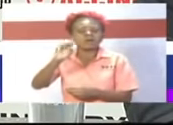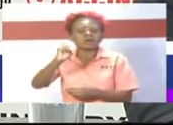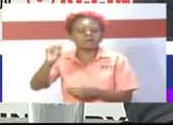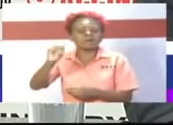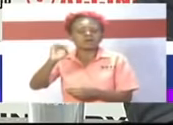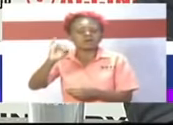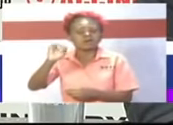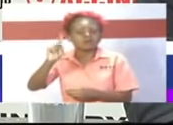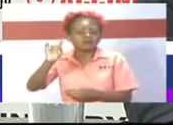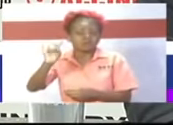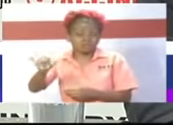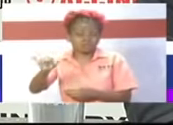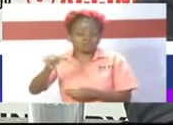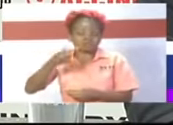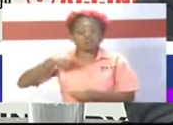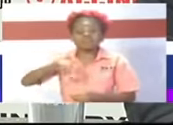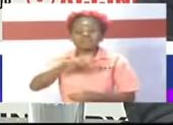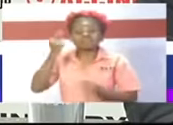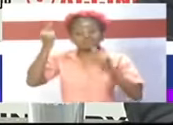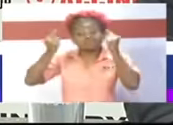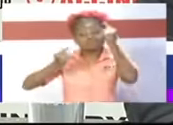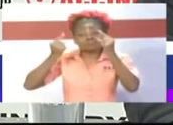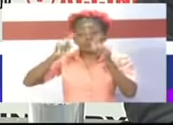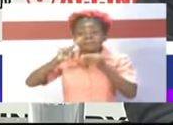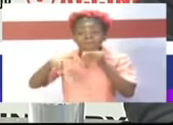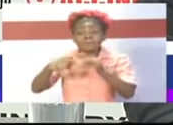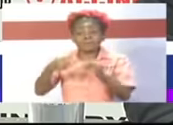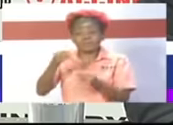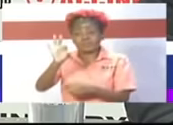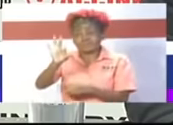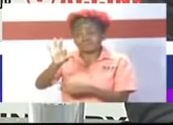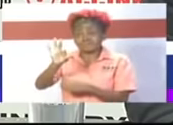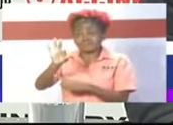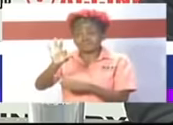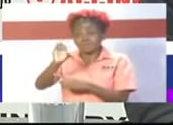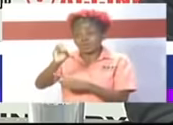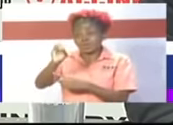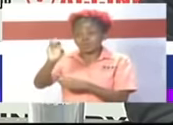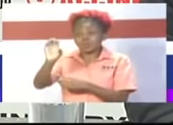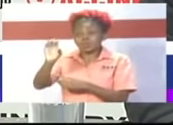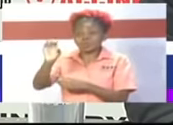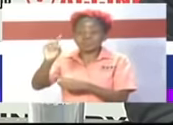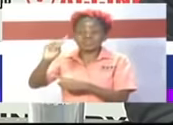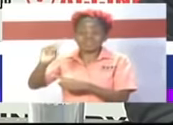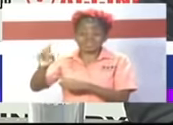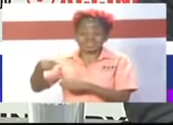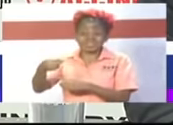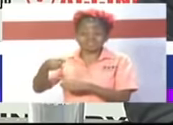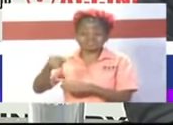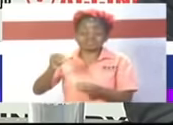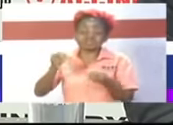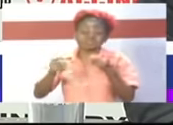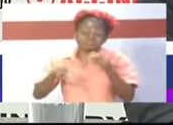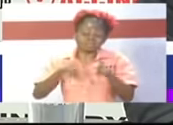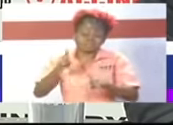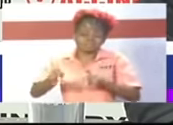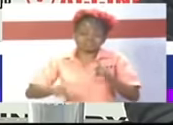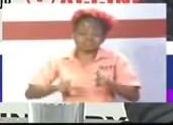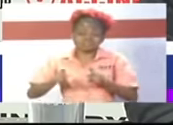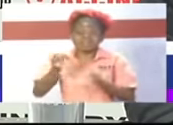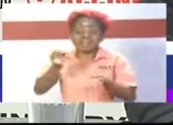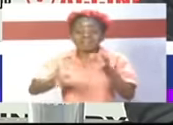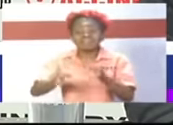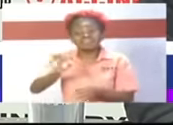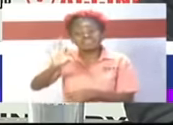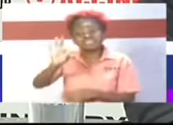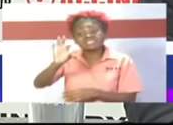was when we were still looking at herd immunity with respect to the variant that was slightly less transmissible, that variant being